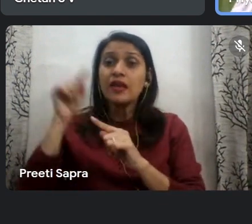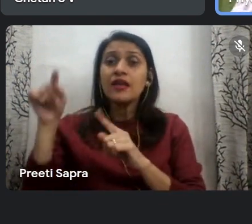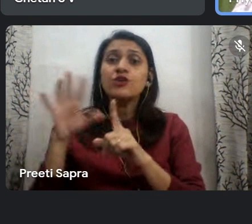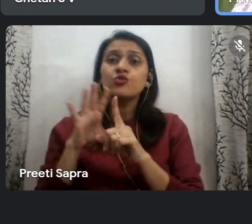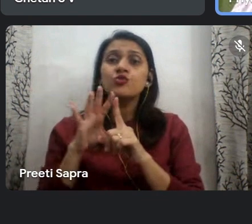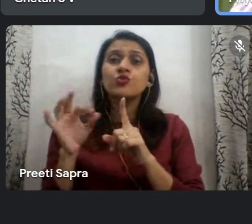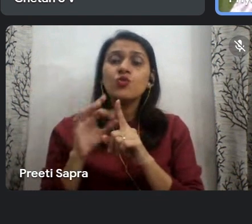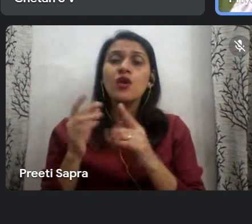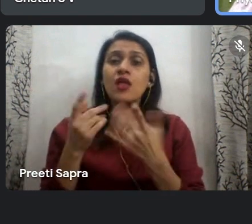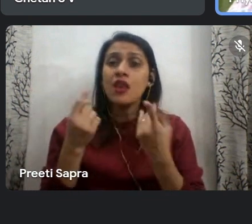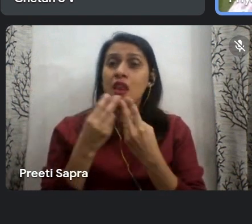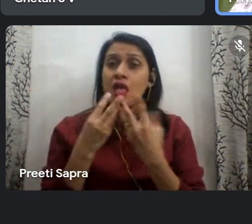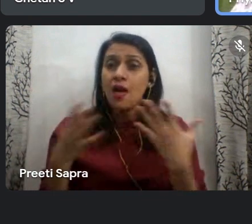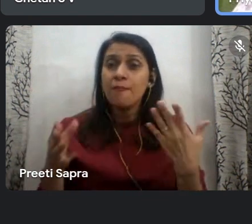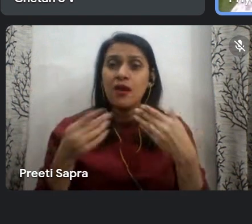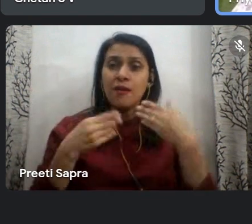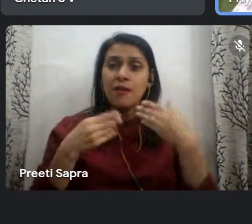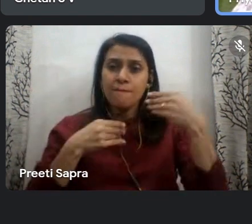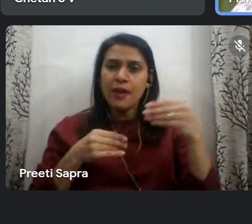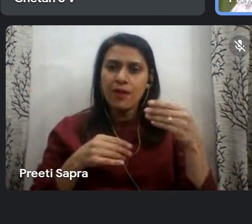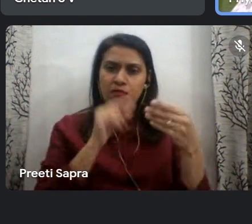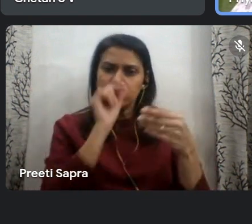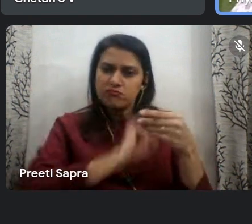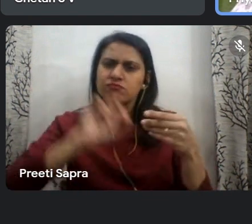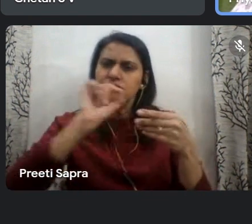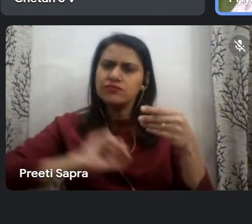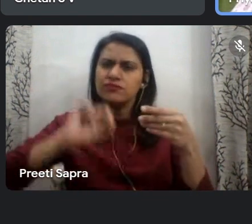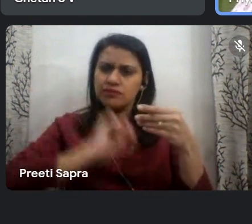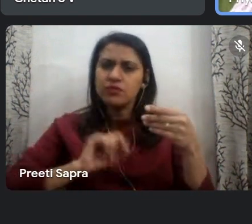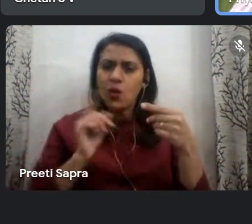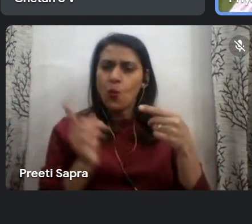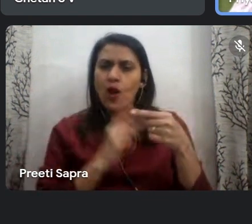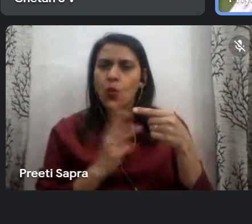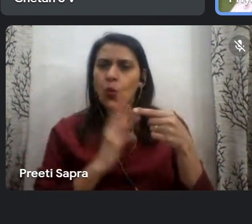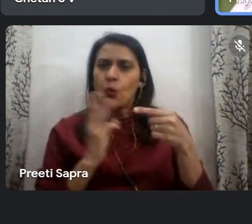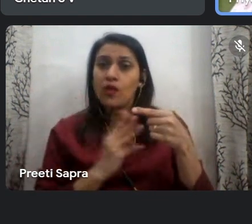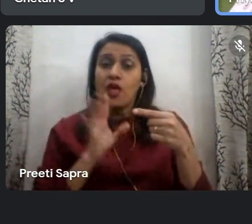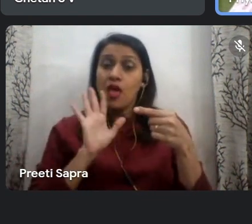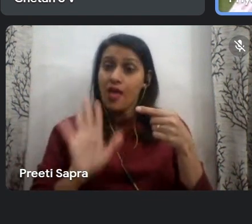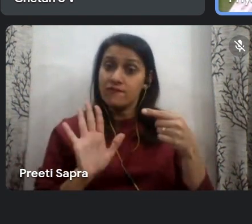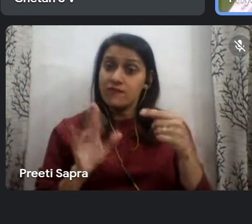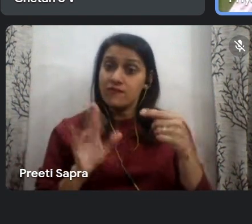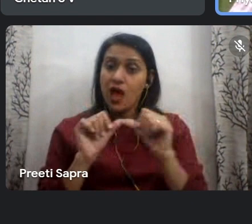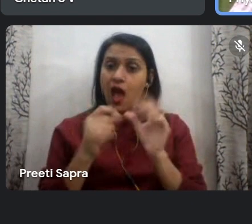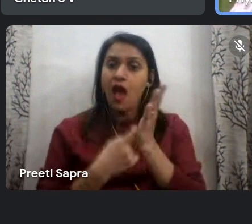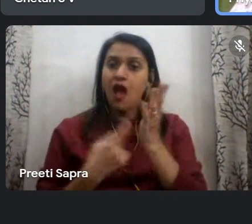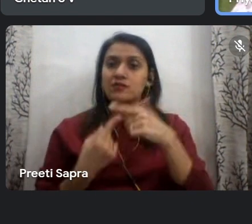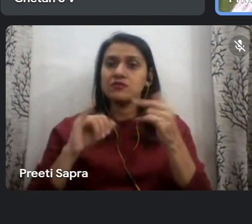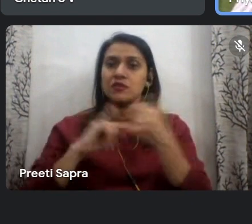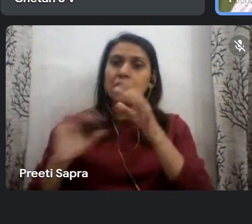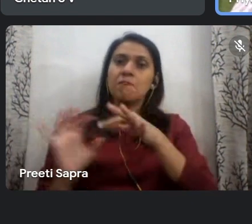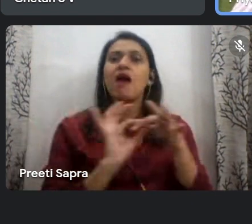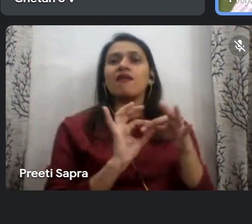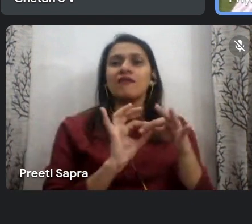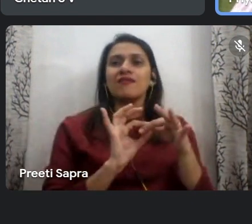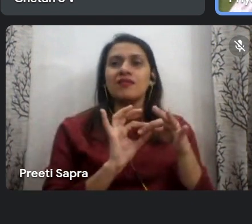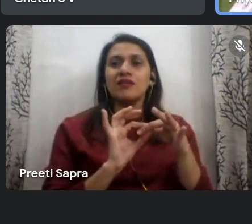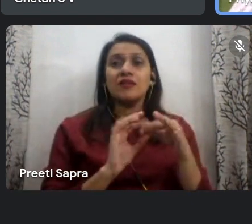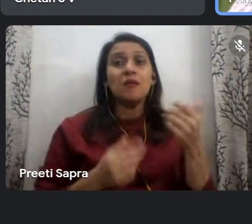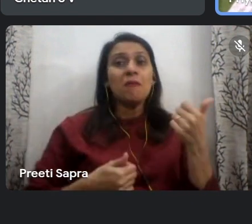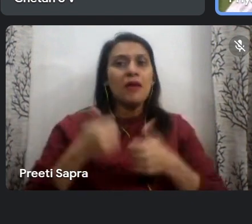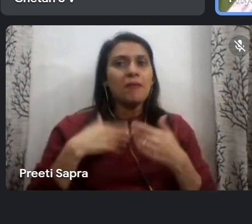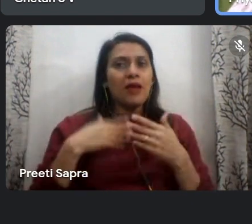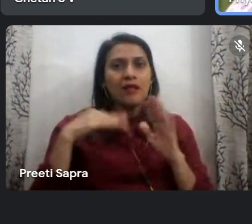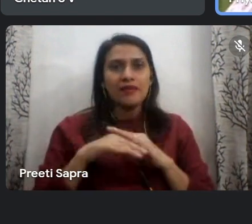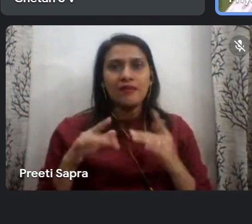on the number of pages that you write more than the content that you're writing. There were many times that in most of my papers, I just realized that I